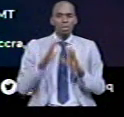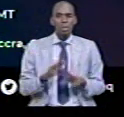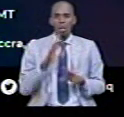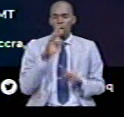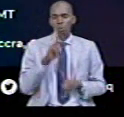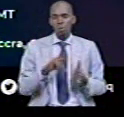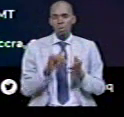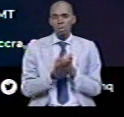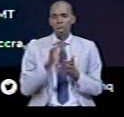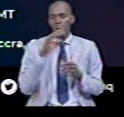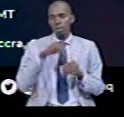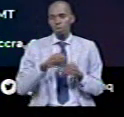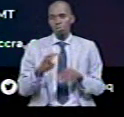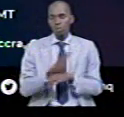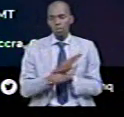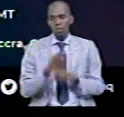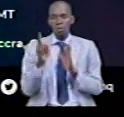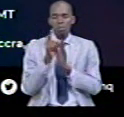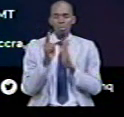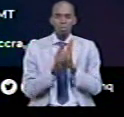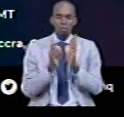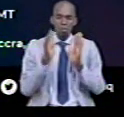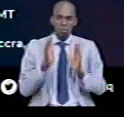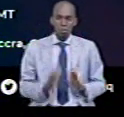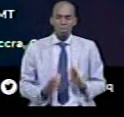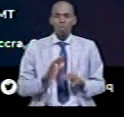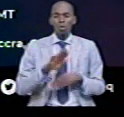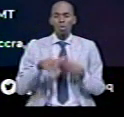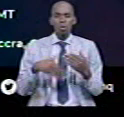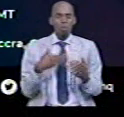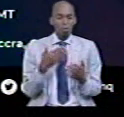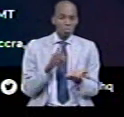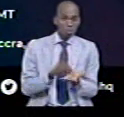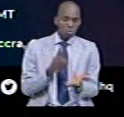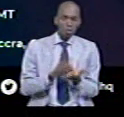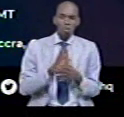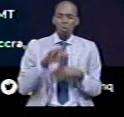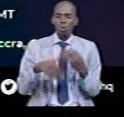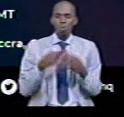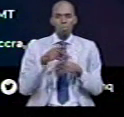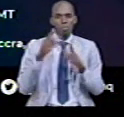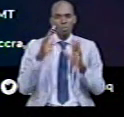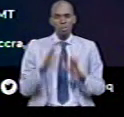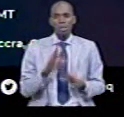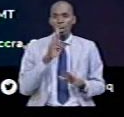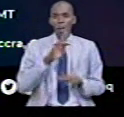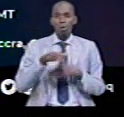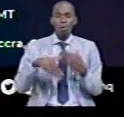businessmen, lawyers, doctors, and all professionals. You are invited to the program.